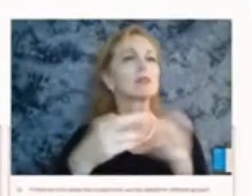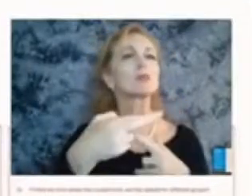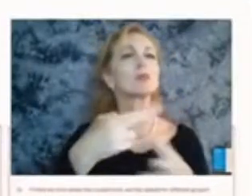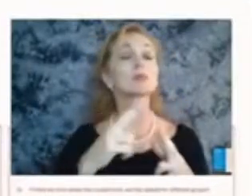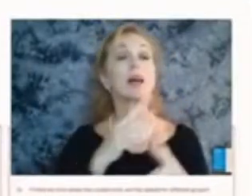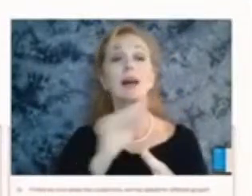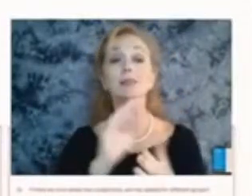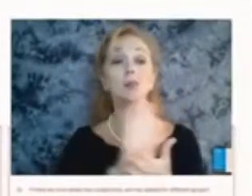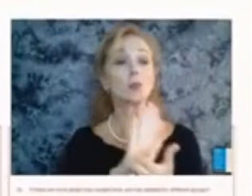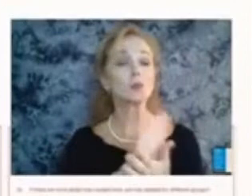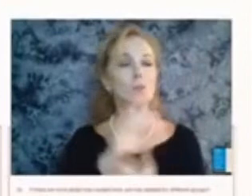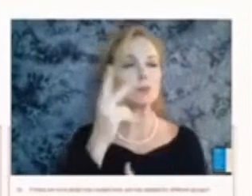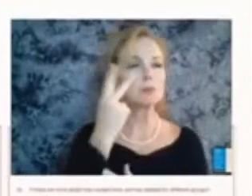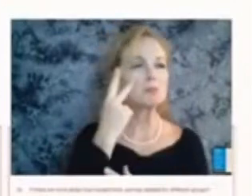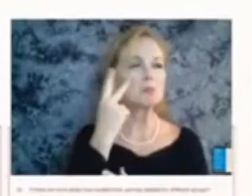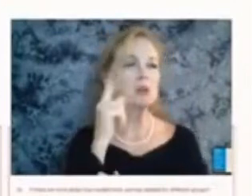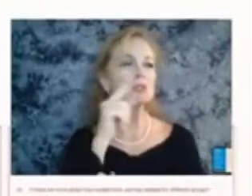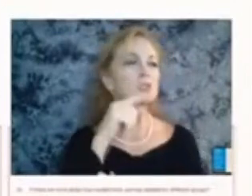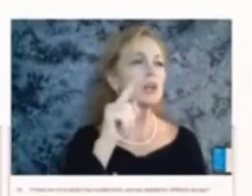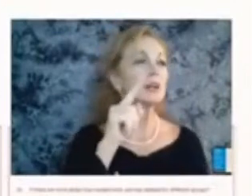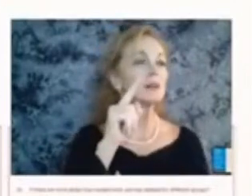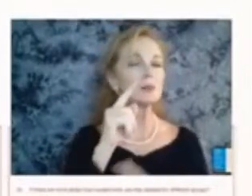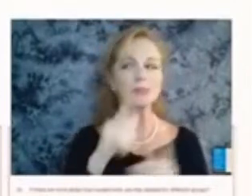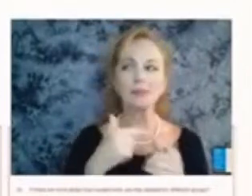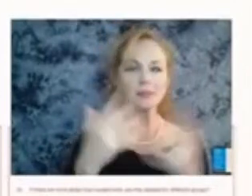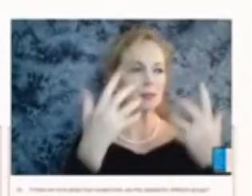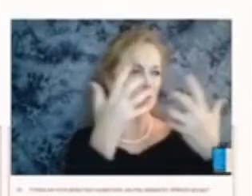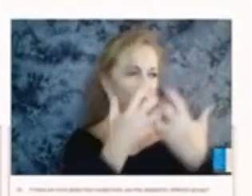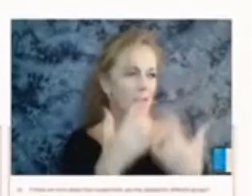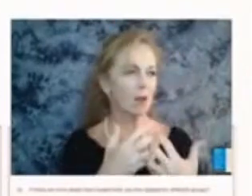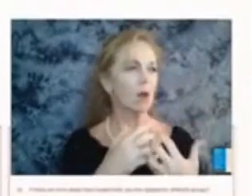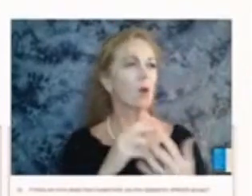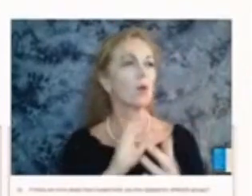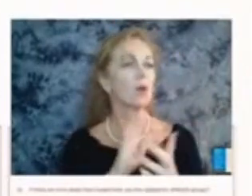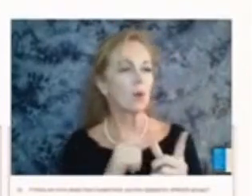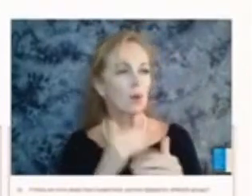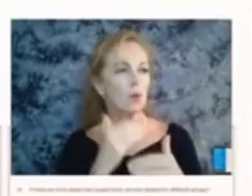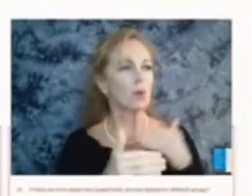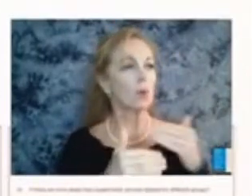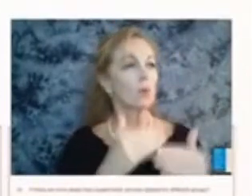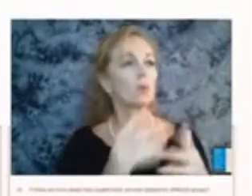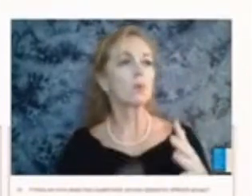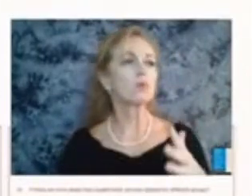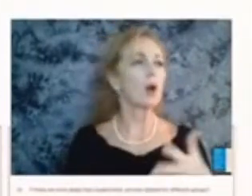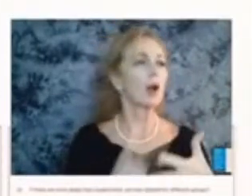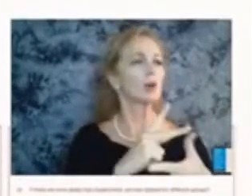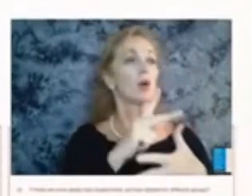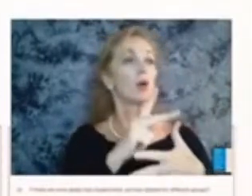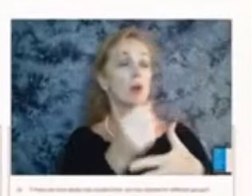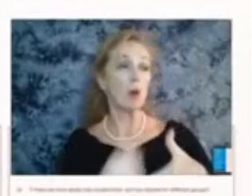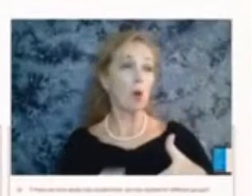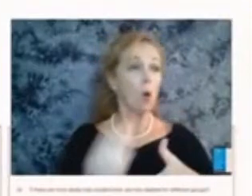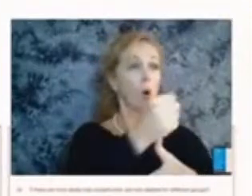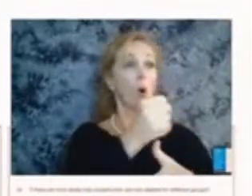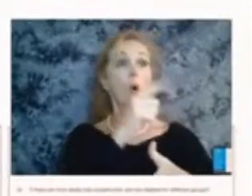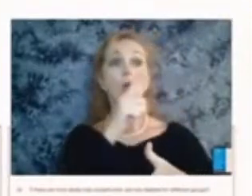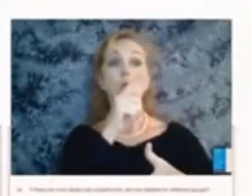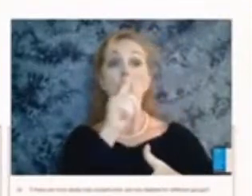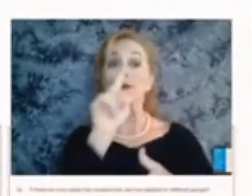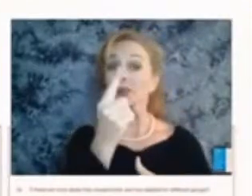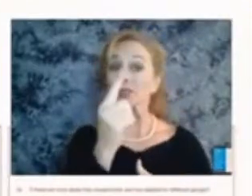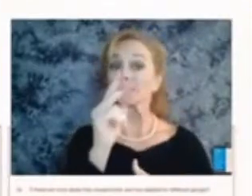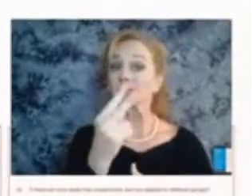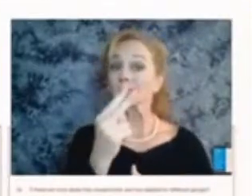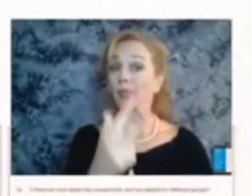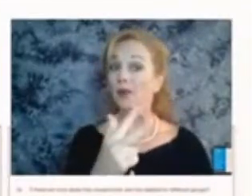a way that lines up with the plan you've seen, meaning we're walking those phases. We prioritize who's coming in first and are those schools set up. And right